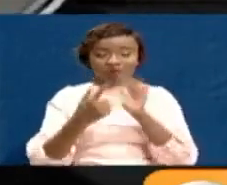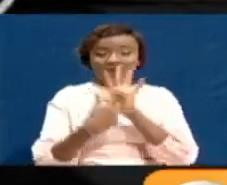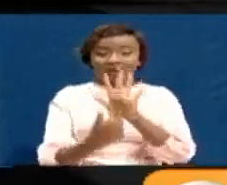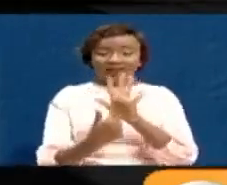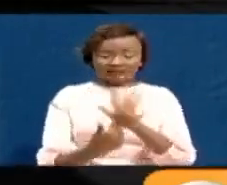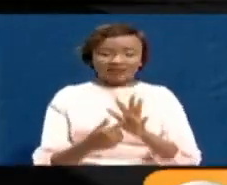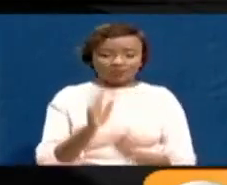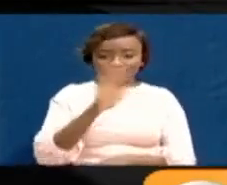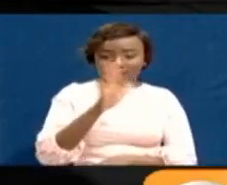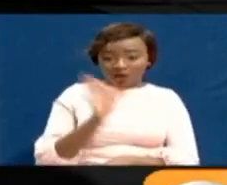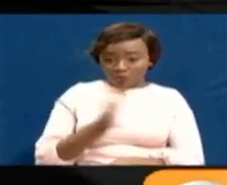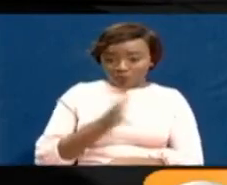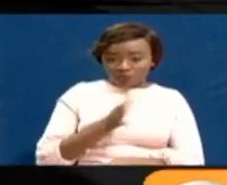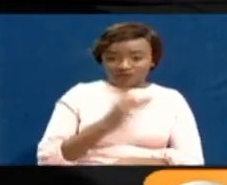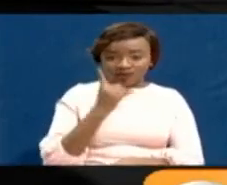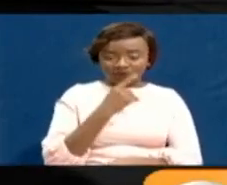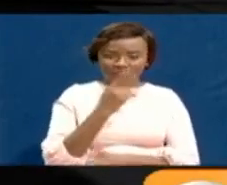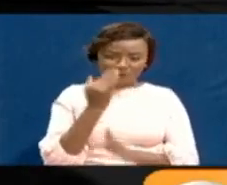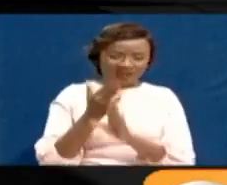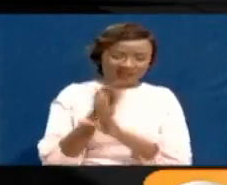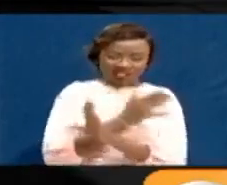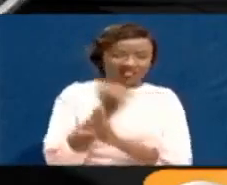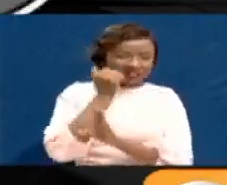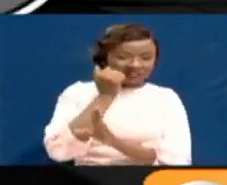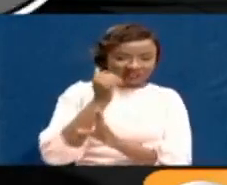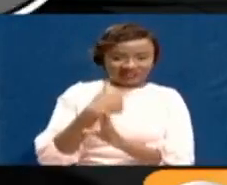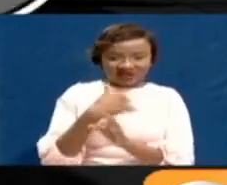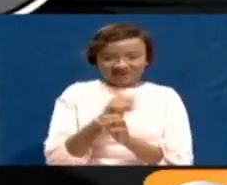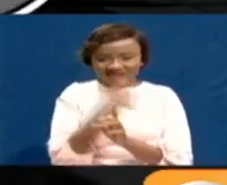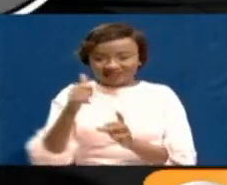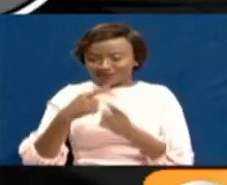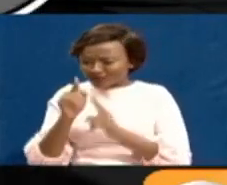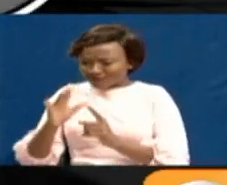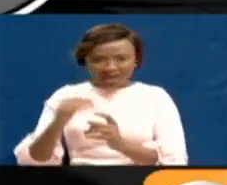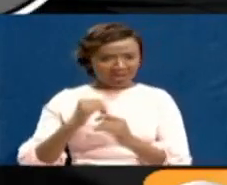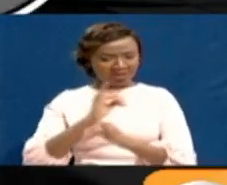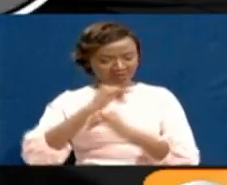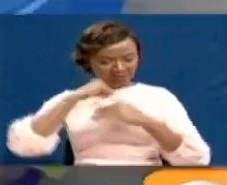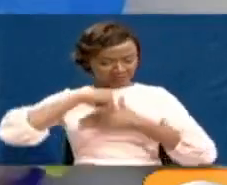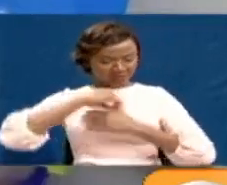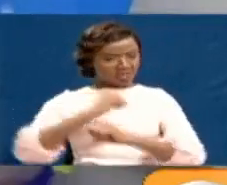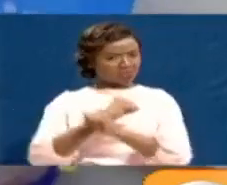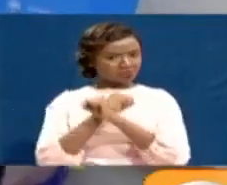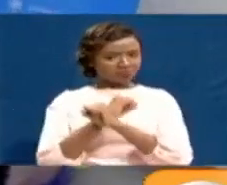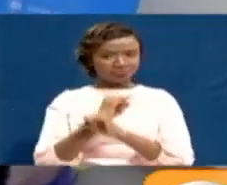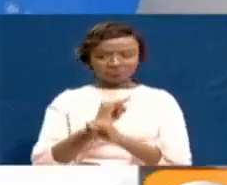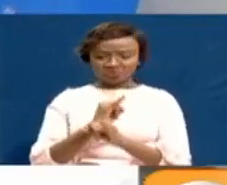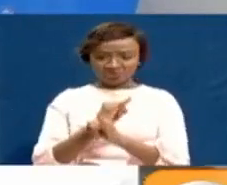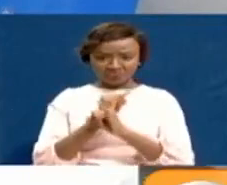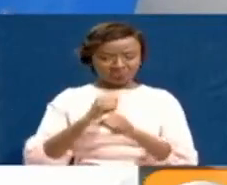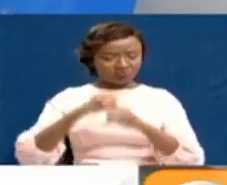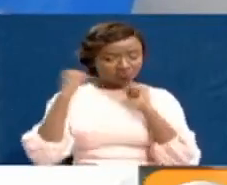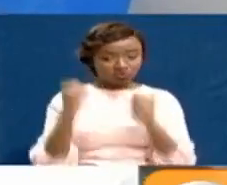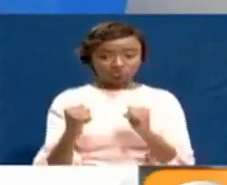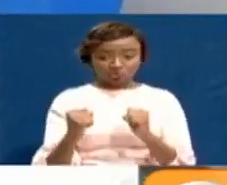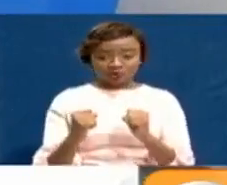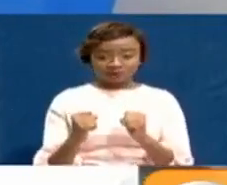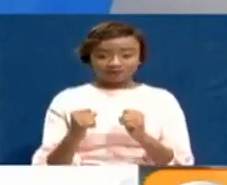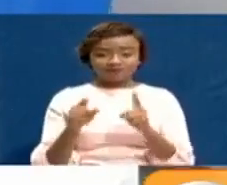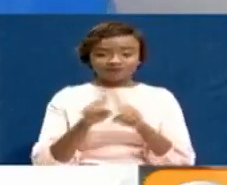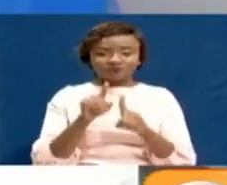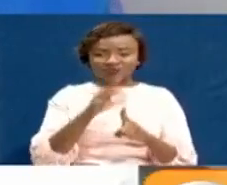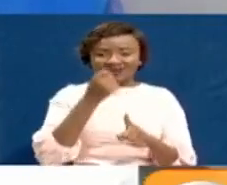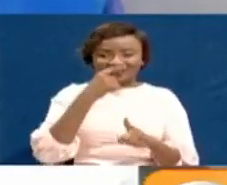instance, women, based on other infections, have stronger immune systems than men. Sex differences in the frequency, severity,